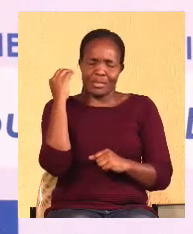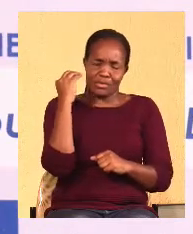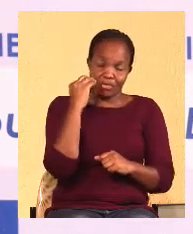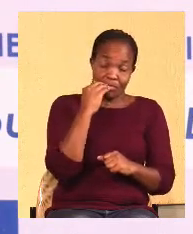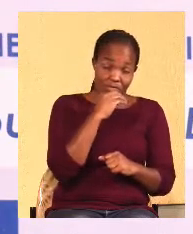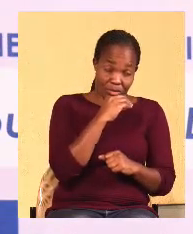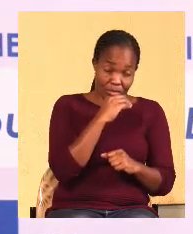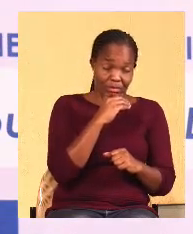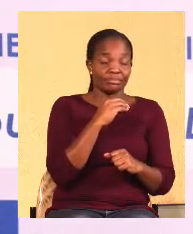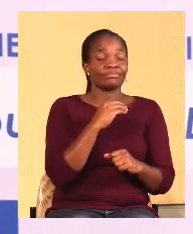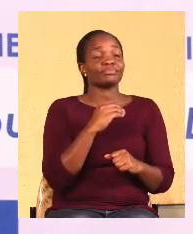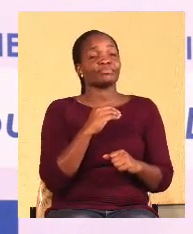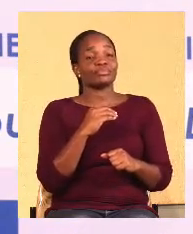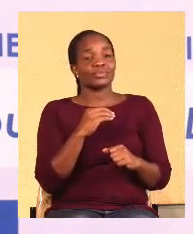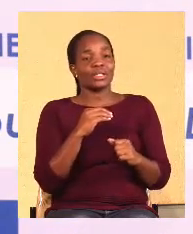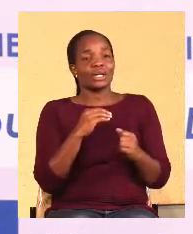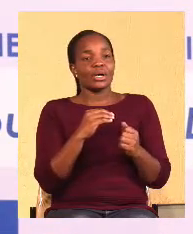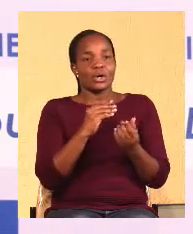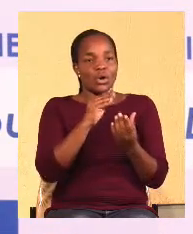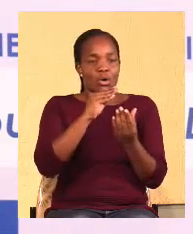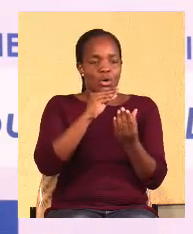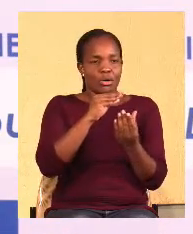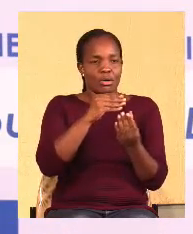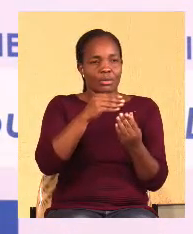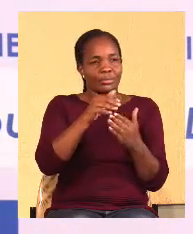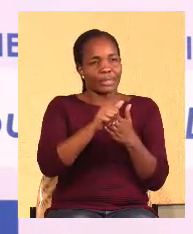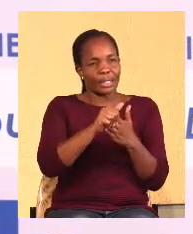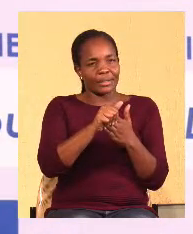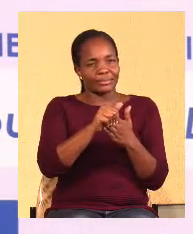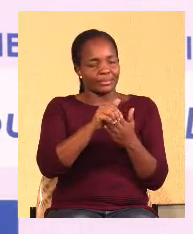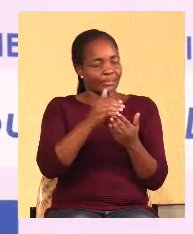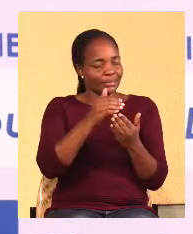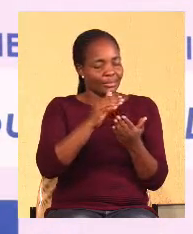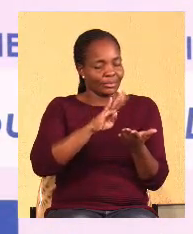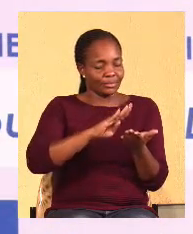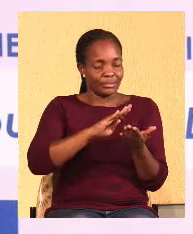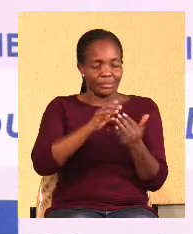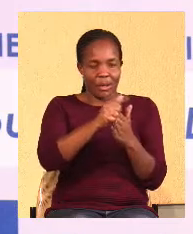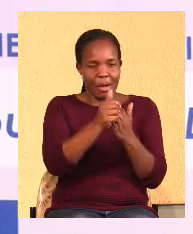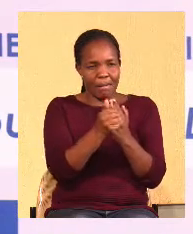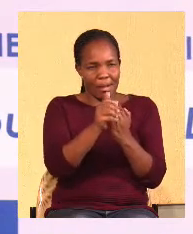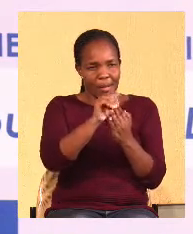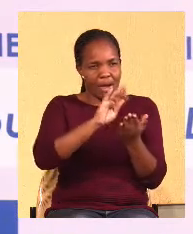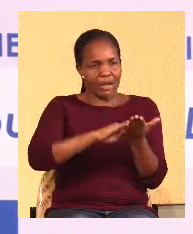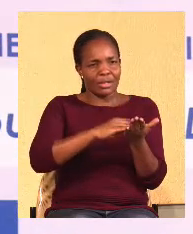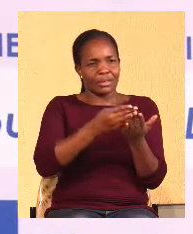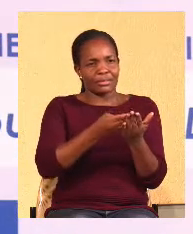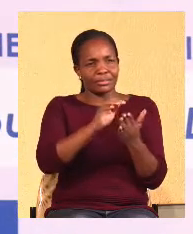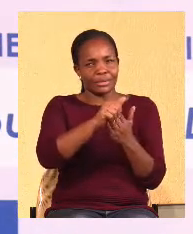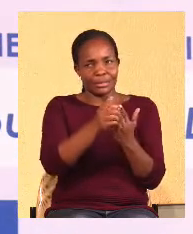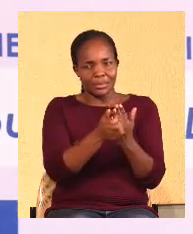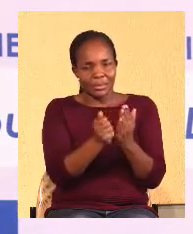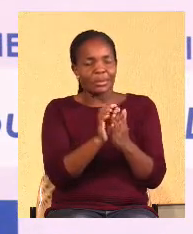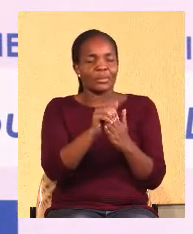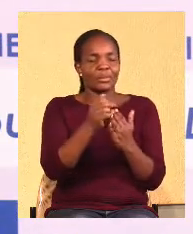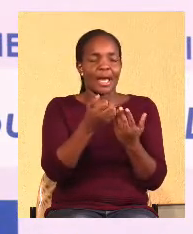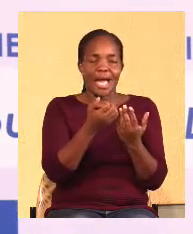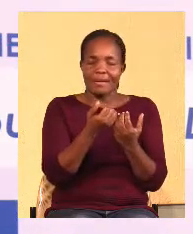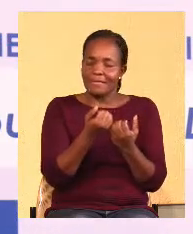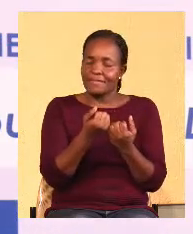world. Omboa is teeming with minerals and vitamins. Oshkundu, fresh oshikundu made in the